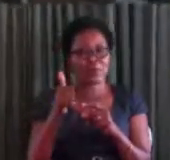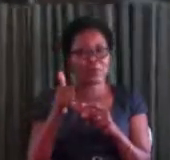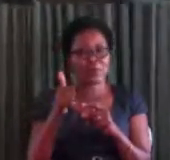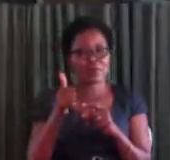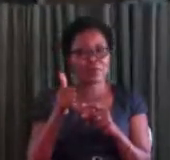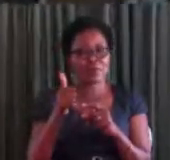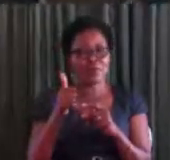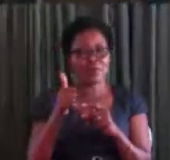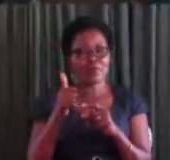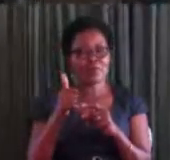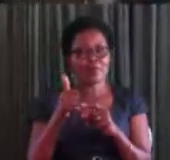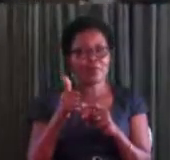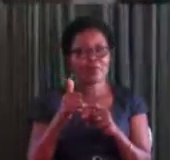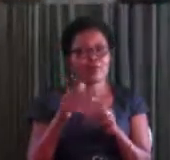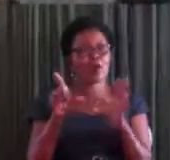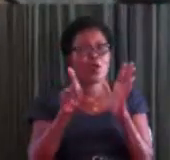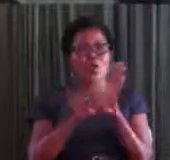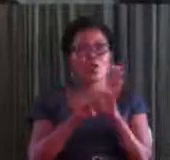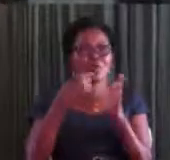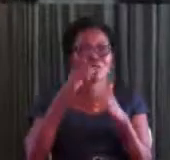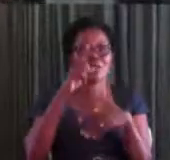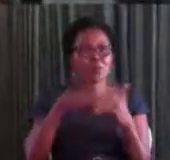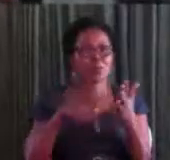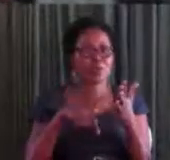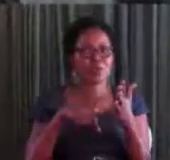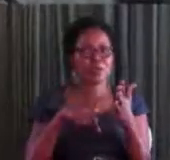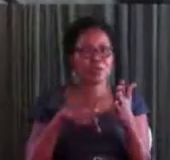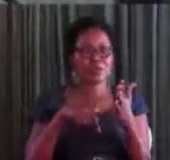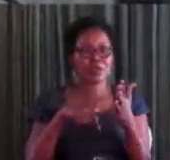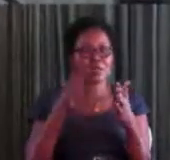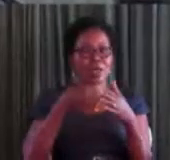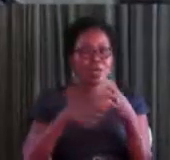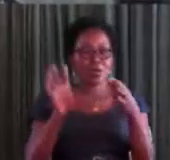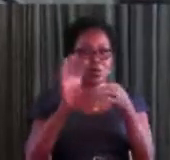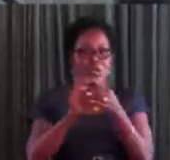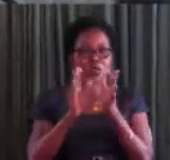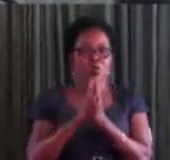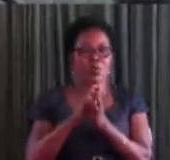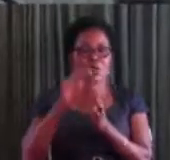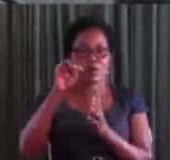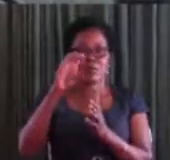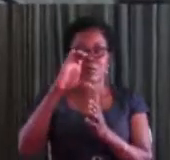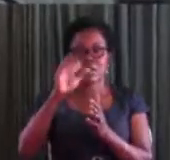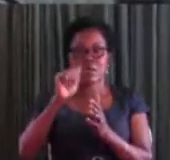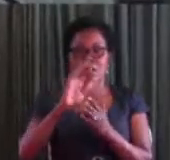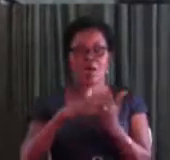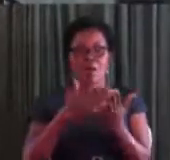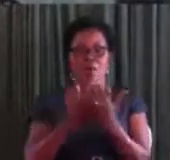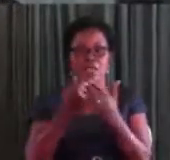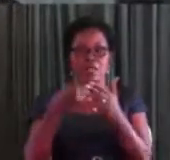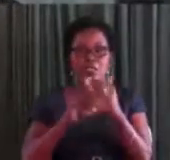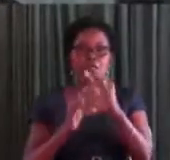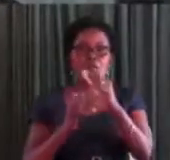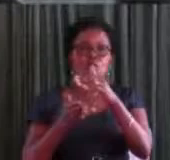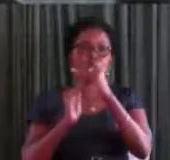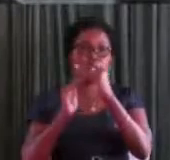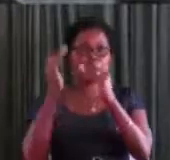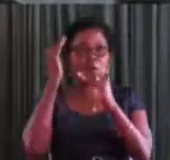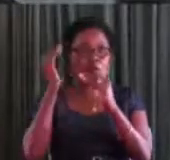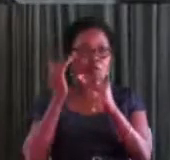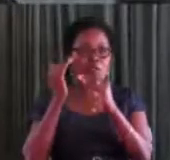What is the legal position regarding MCA appeals to the Supreme Court?